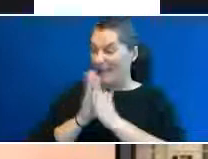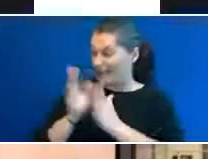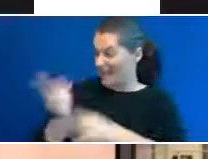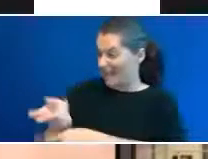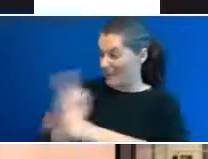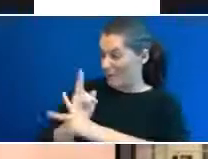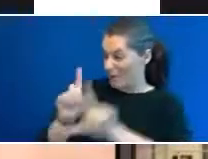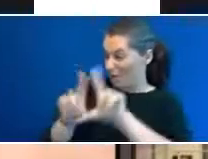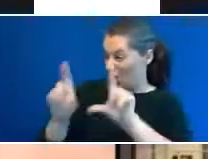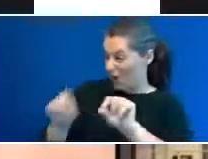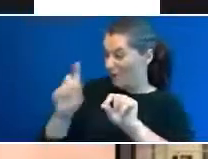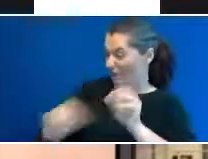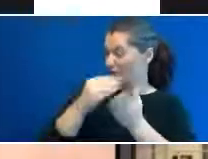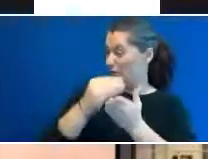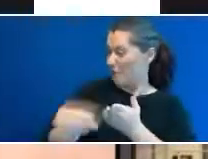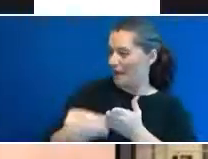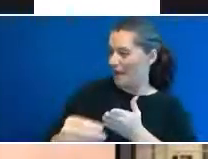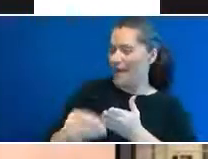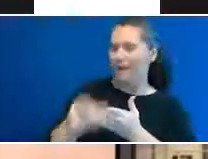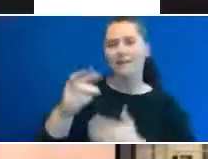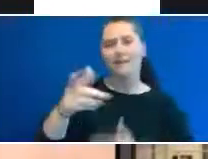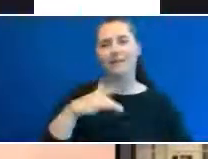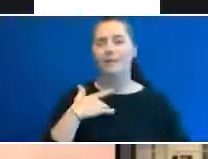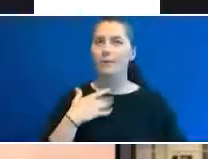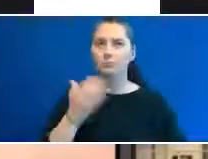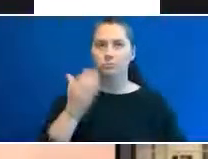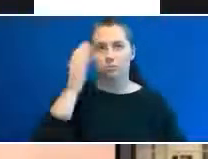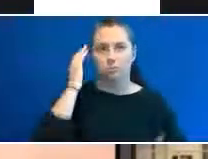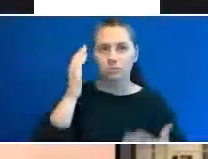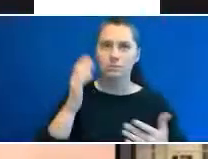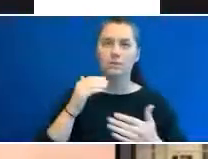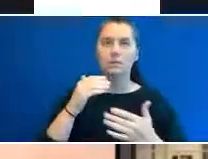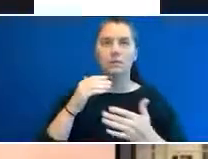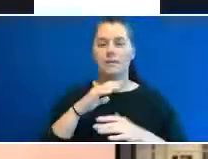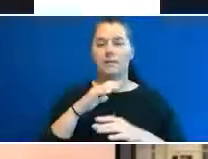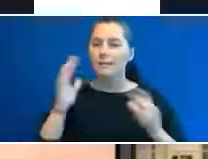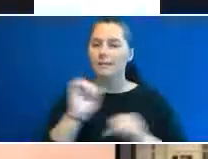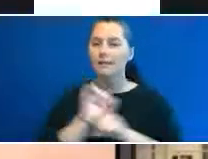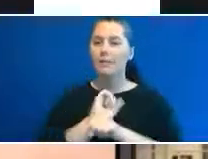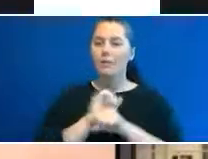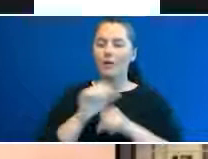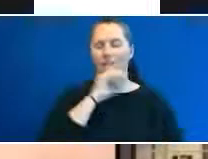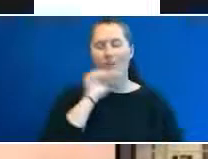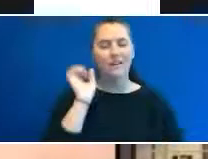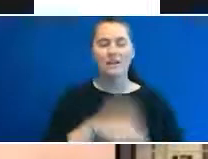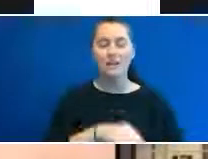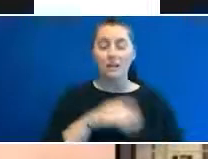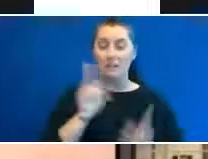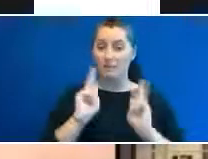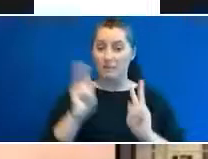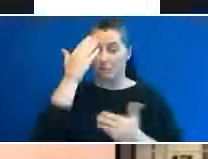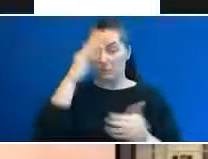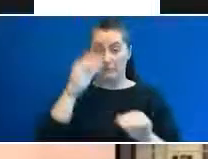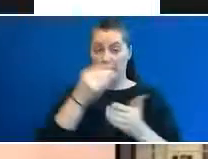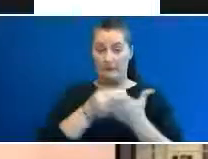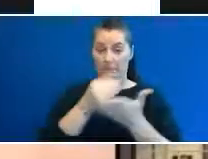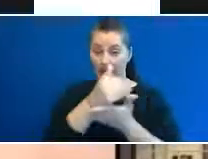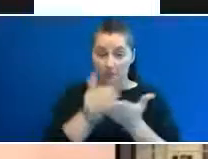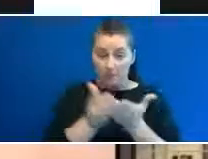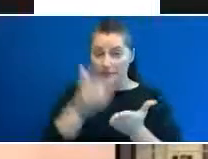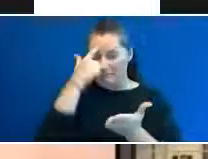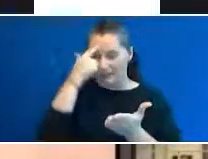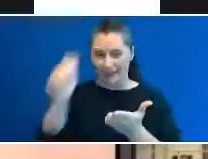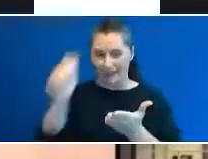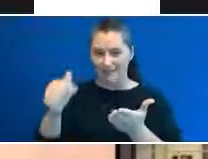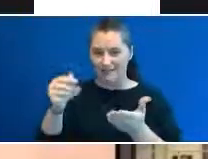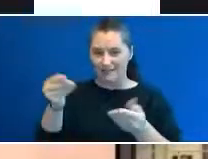so this can be tedious. This can also just cause people to not know where the budget's at or where things are at. So